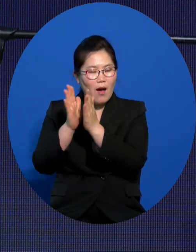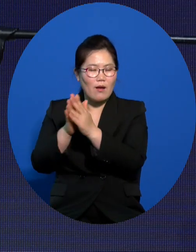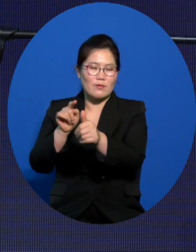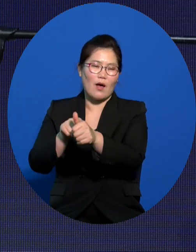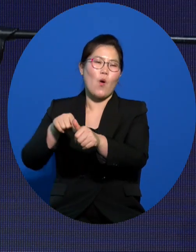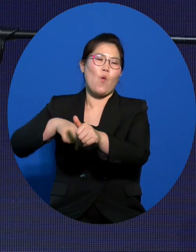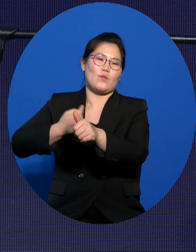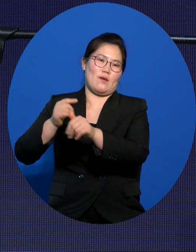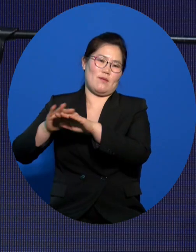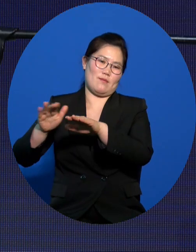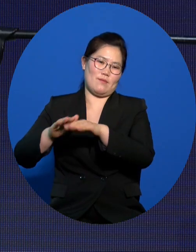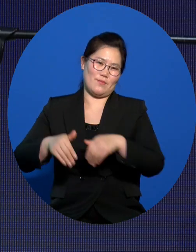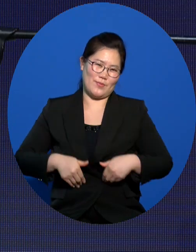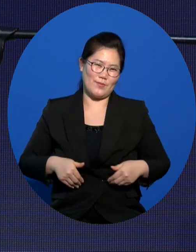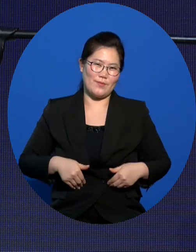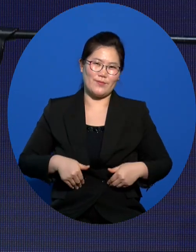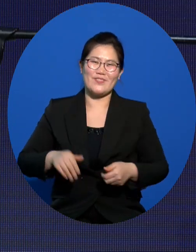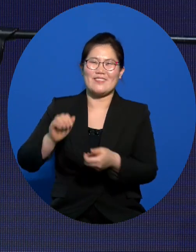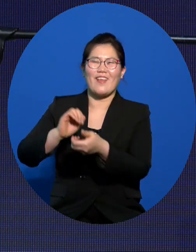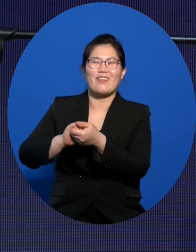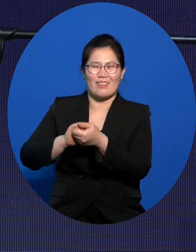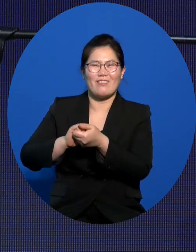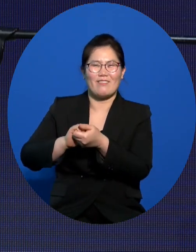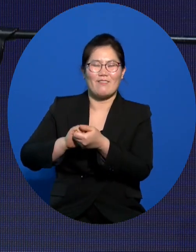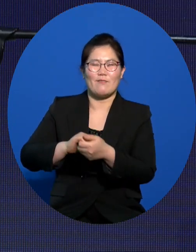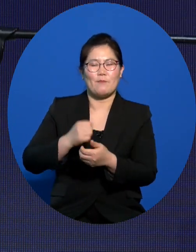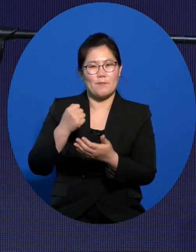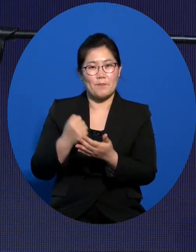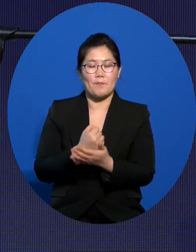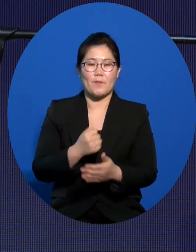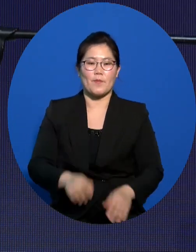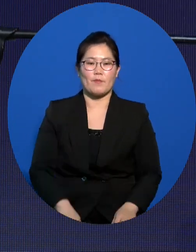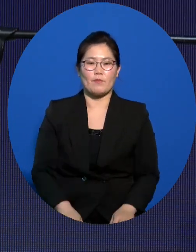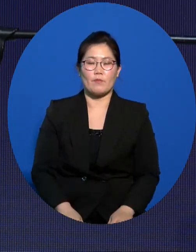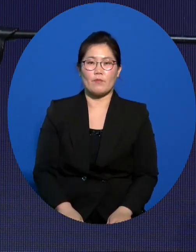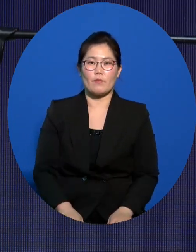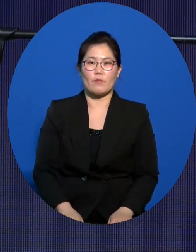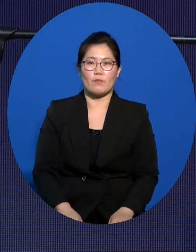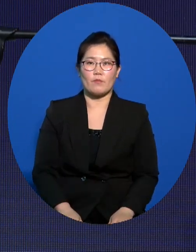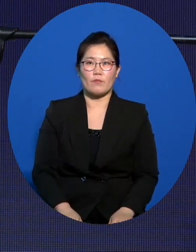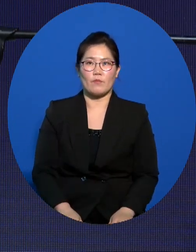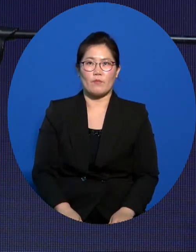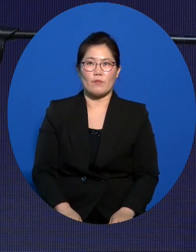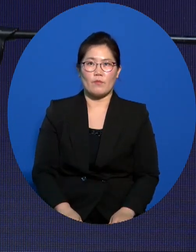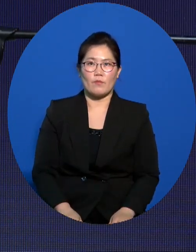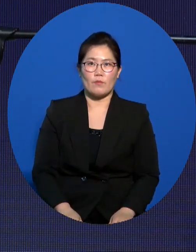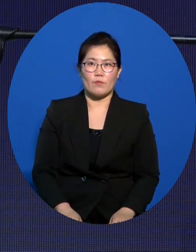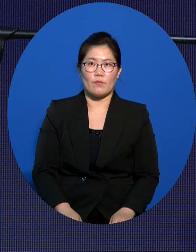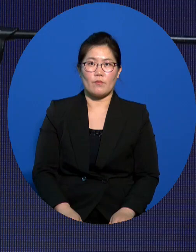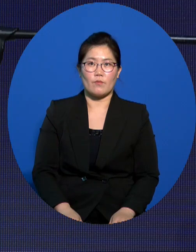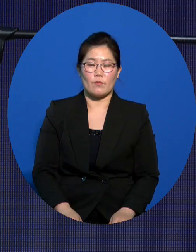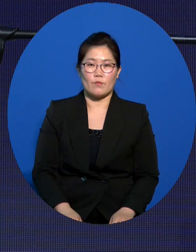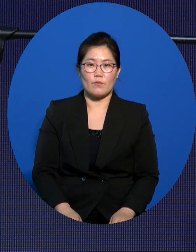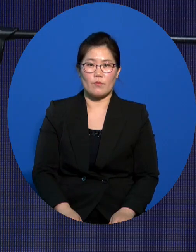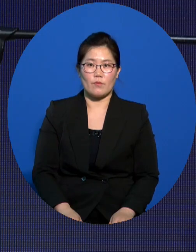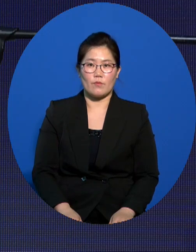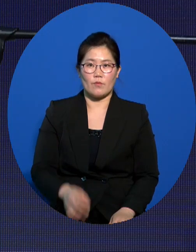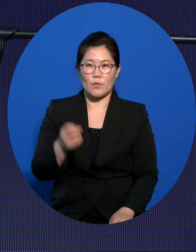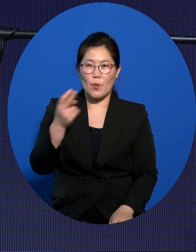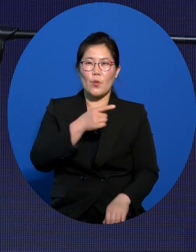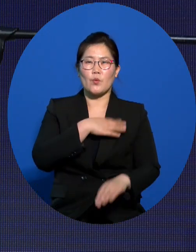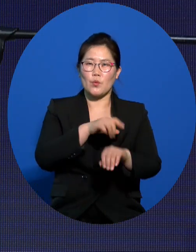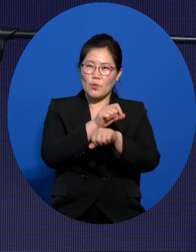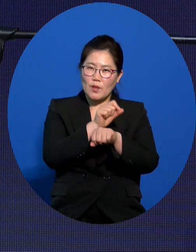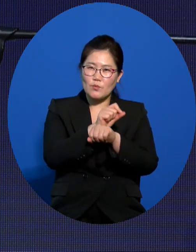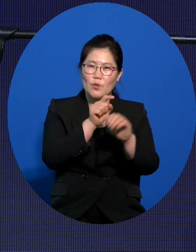administrative work or the work at the bank has to be taken care of by the disabled persons. Aside